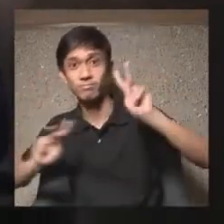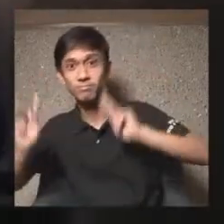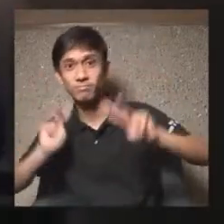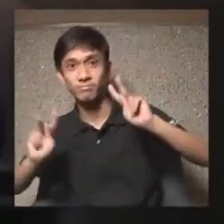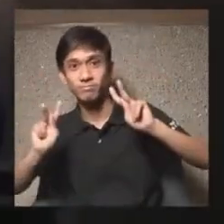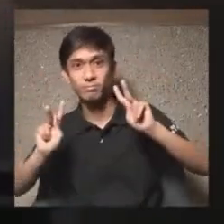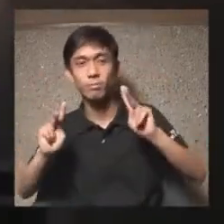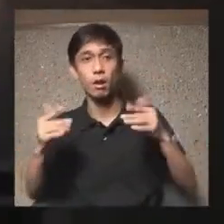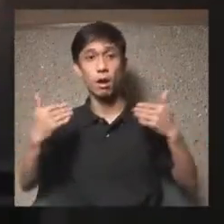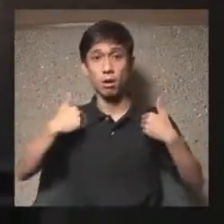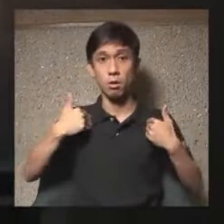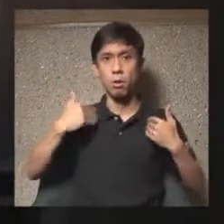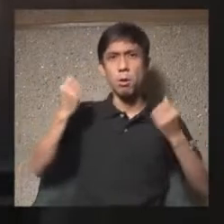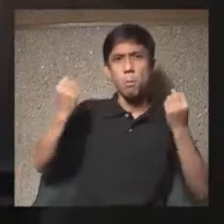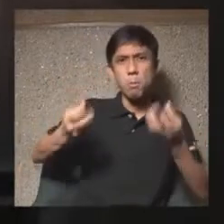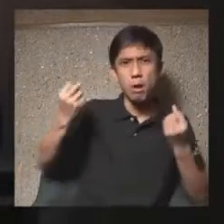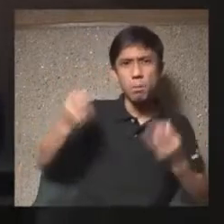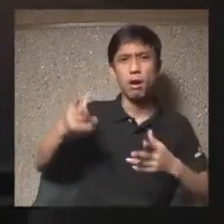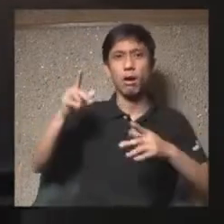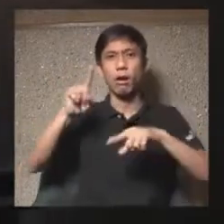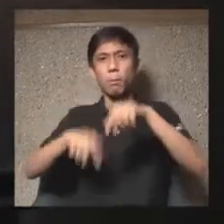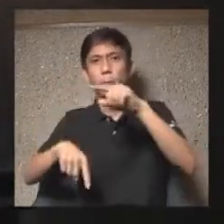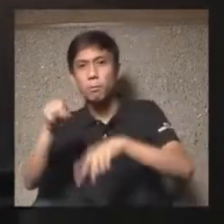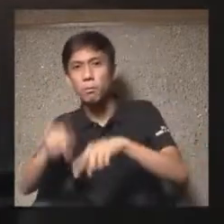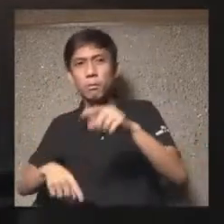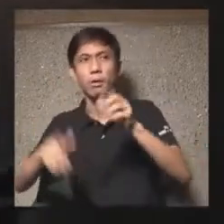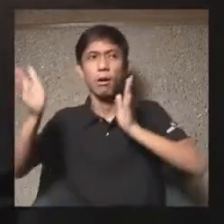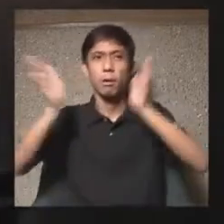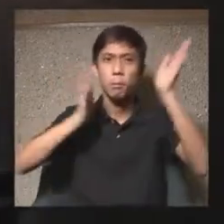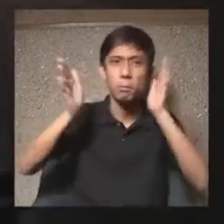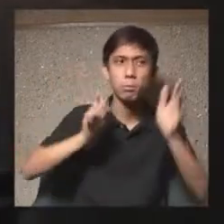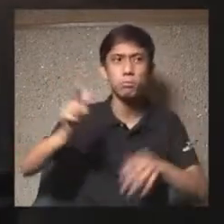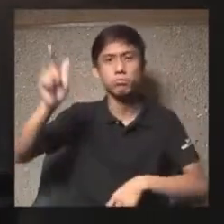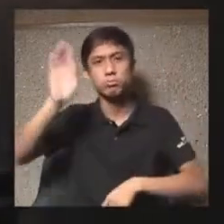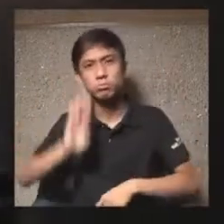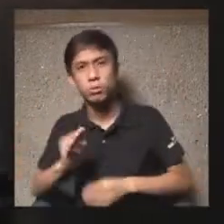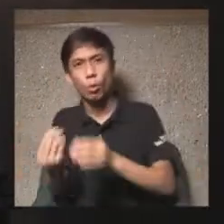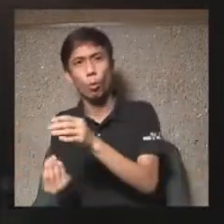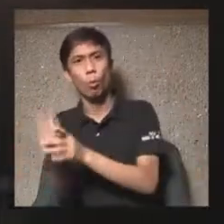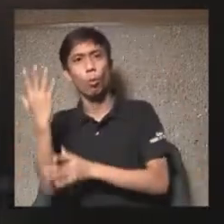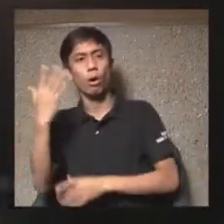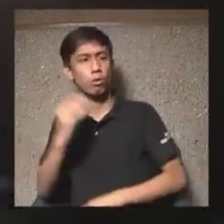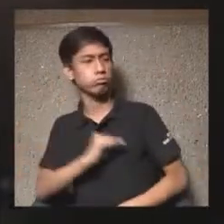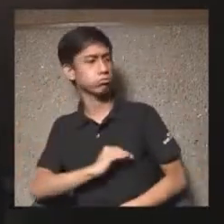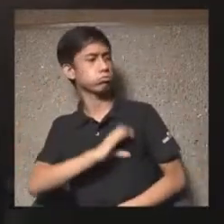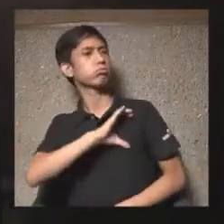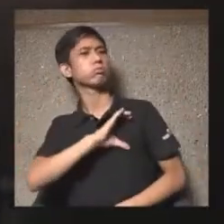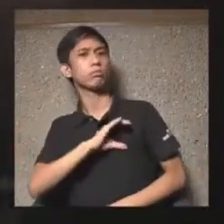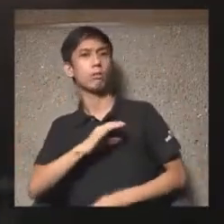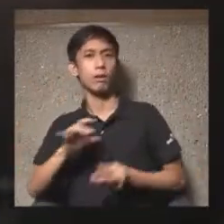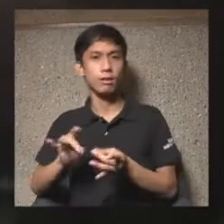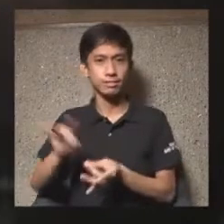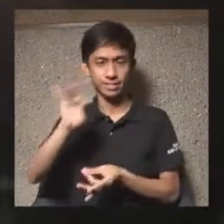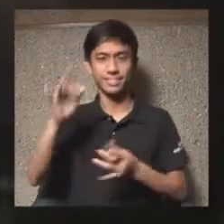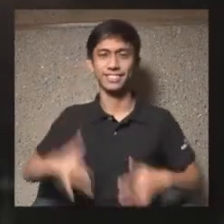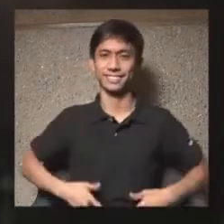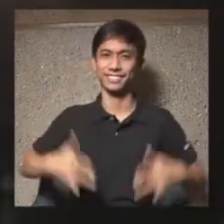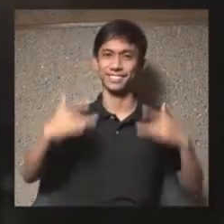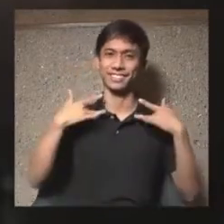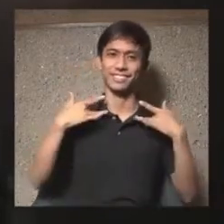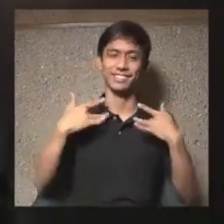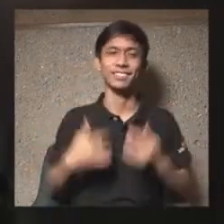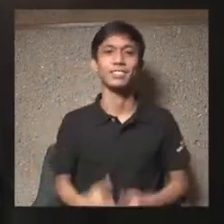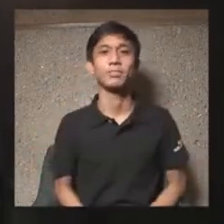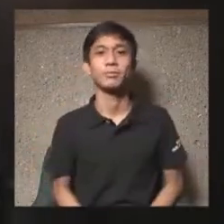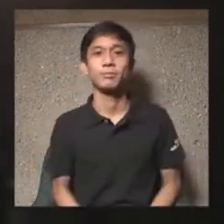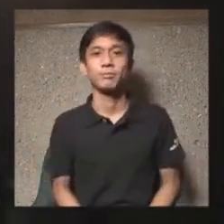God, growing in your spiritual life. That's where you are. So my suggestion is to give up your